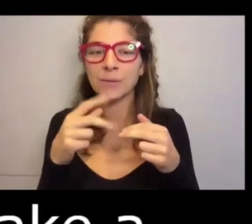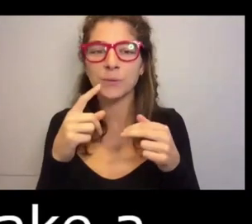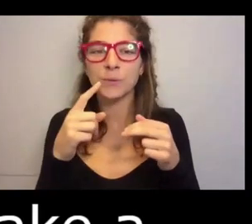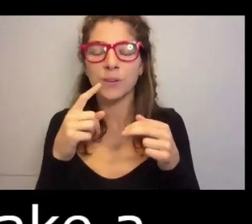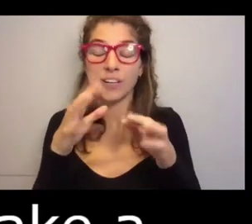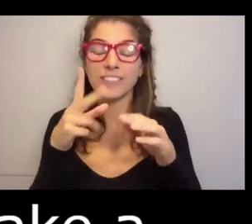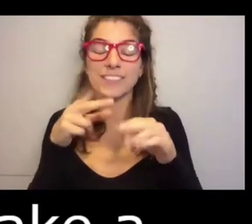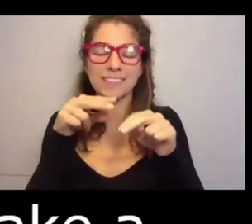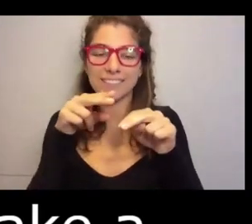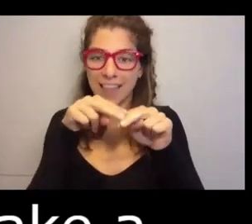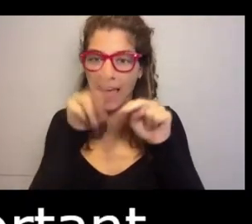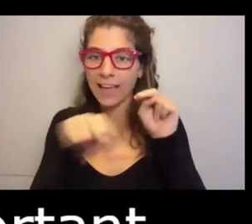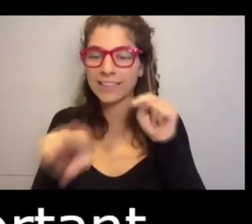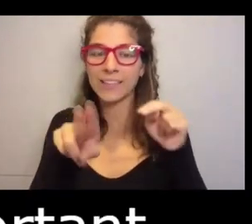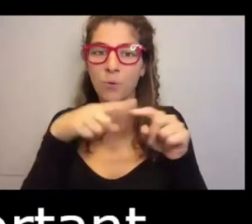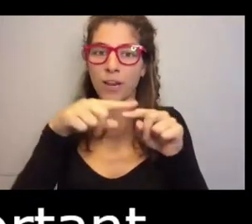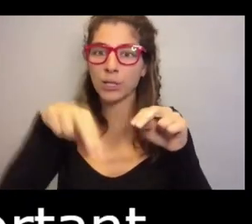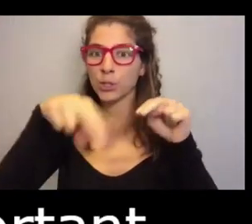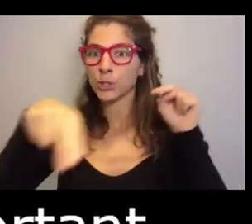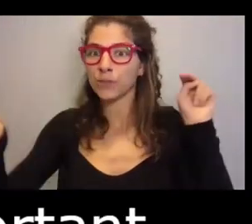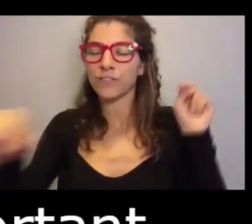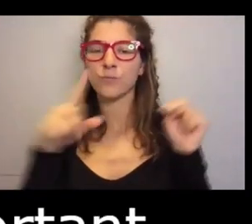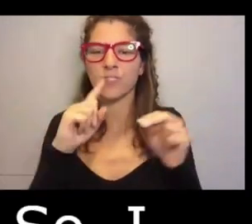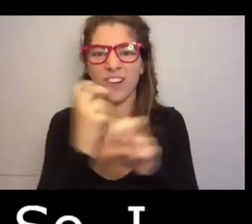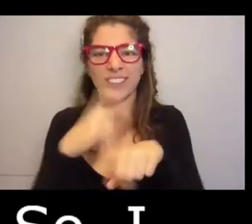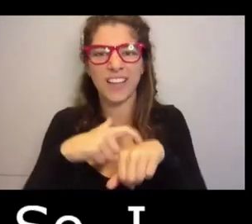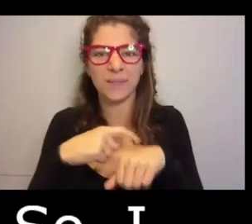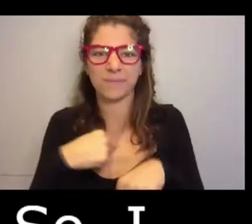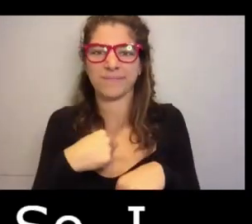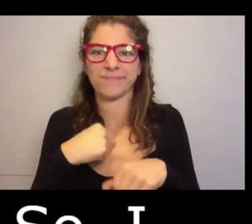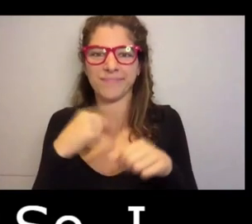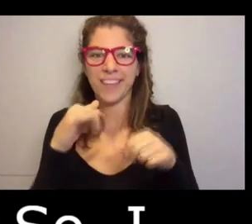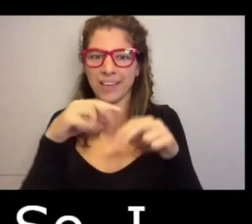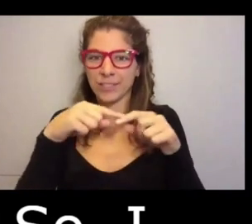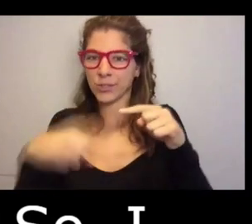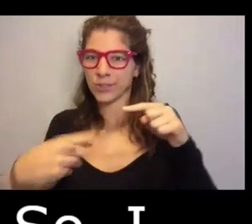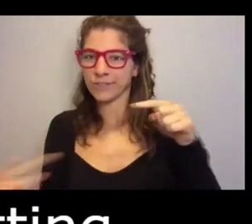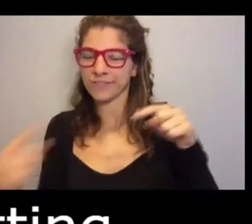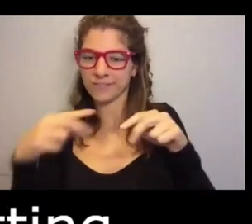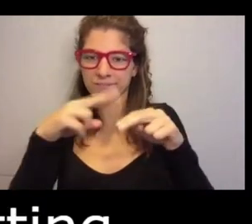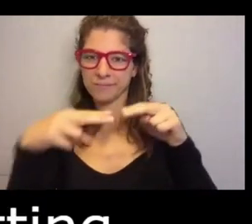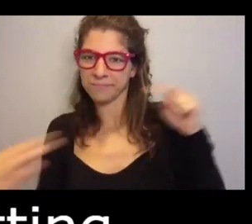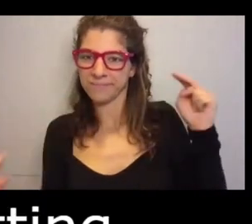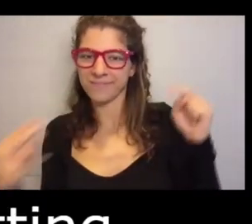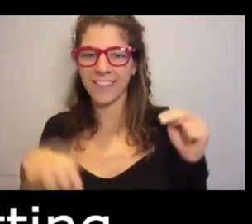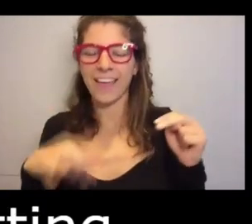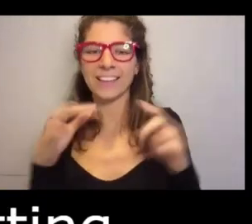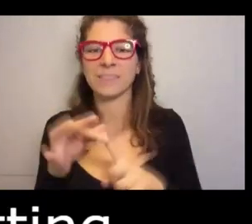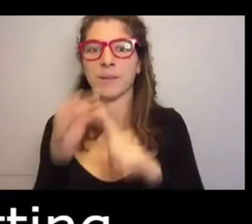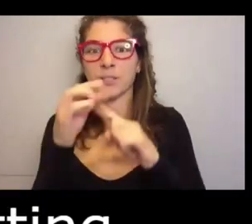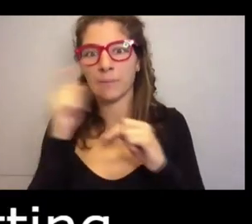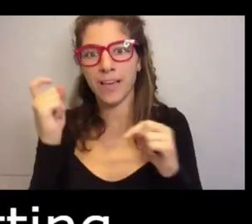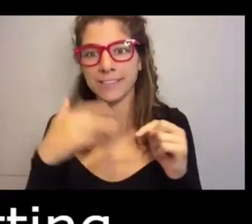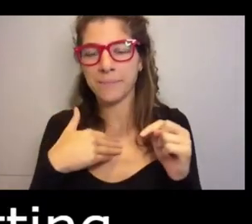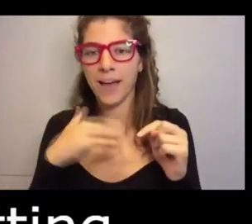important that the slide was curvy. So I had a really hard time getting that curve into my slide, especially because